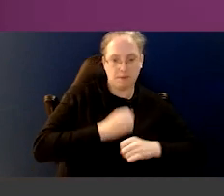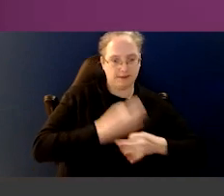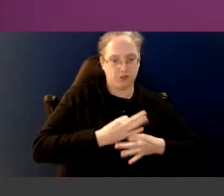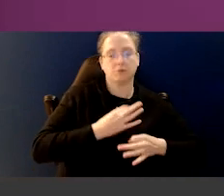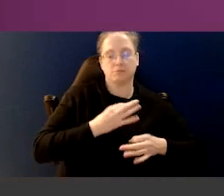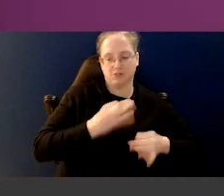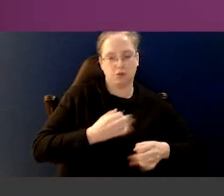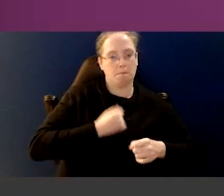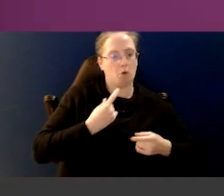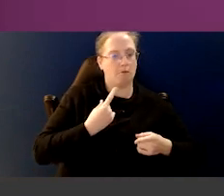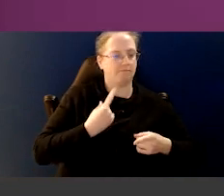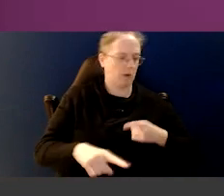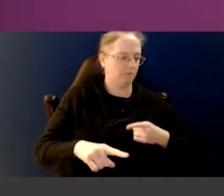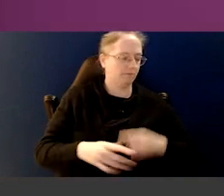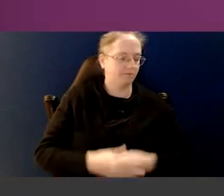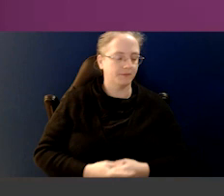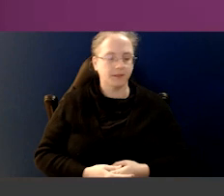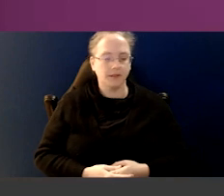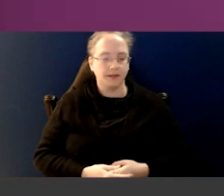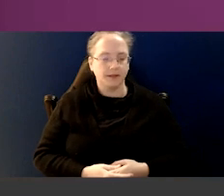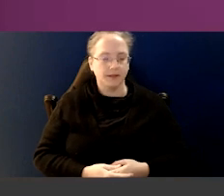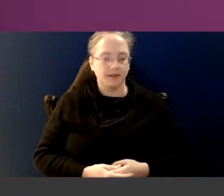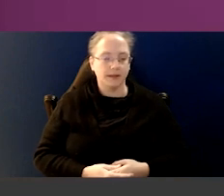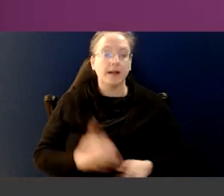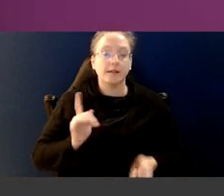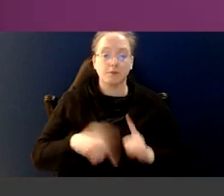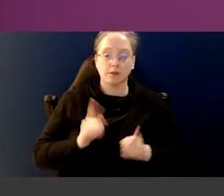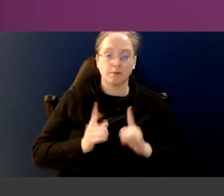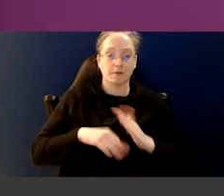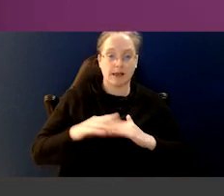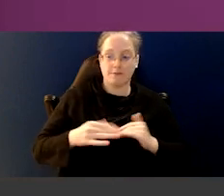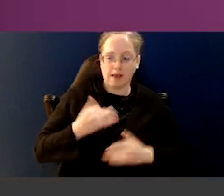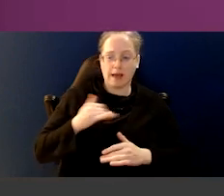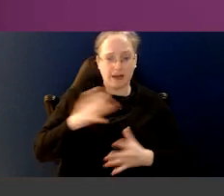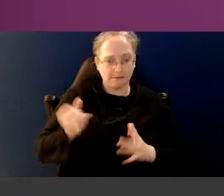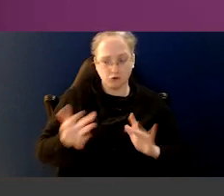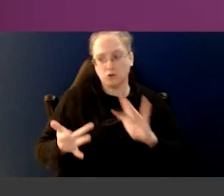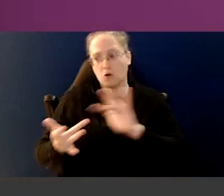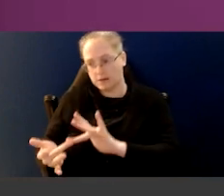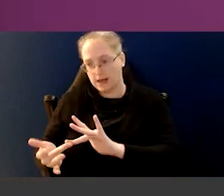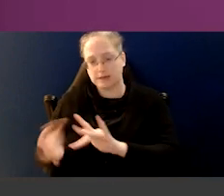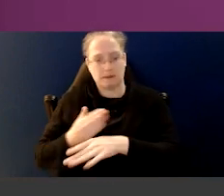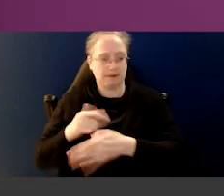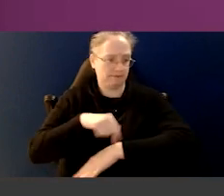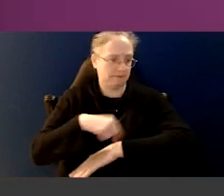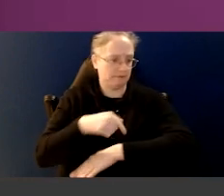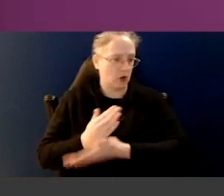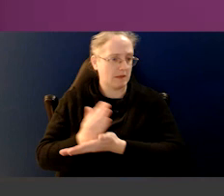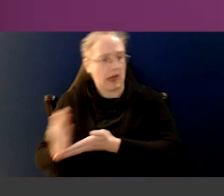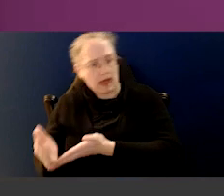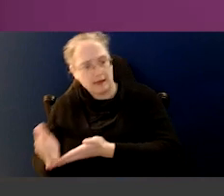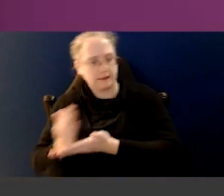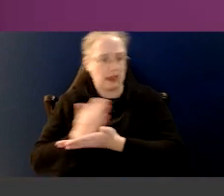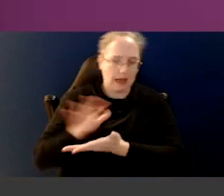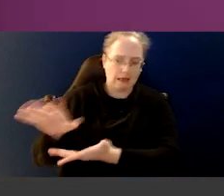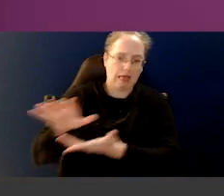very efficient manner. Sometimes when we do reach out to complainants, it may delay the process depending on how much information we need to seek or